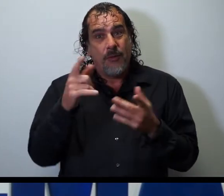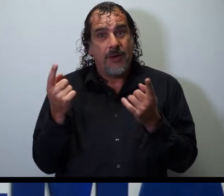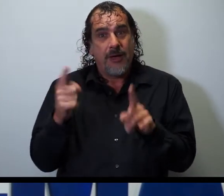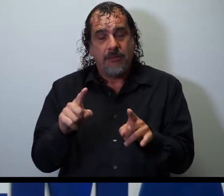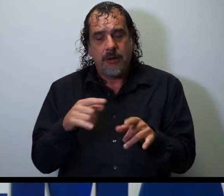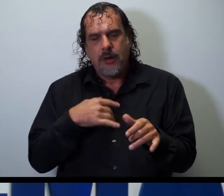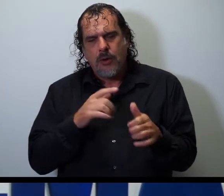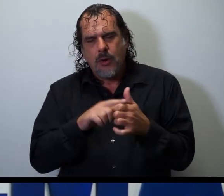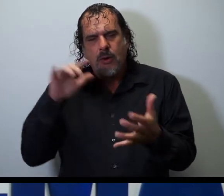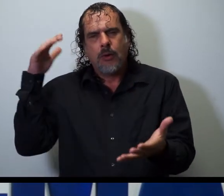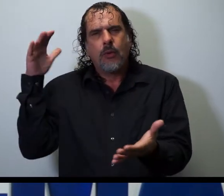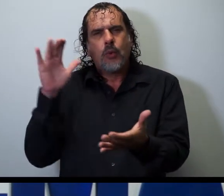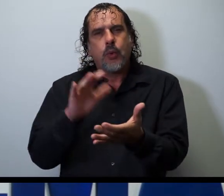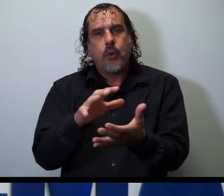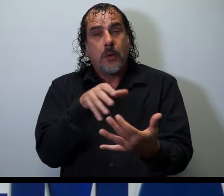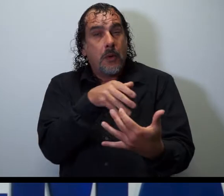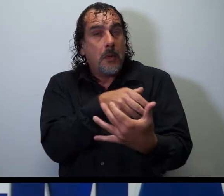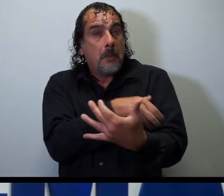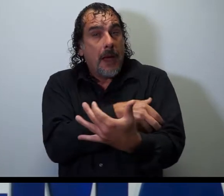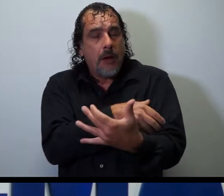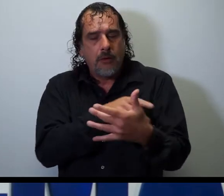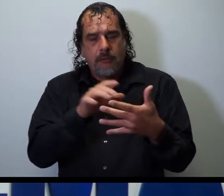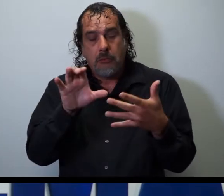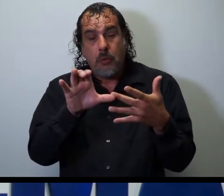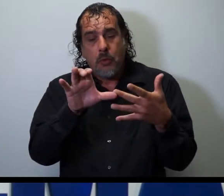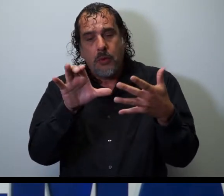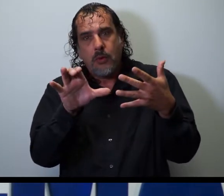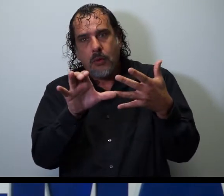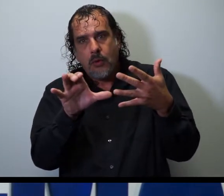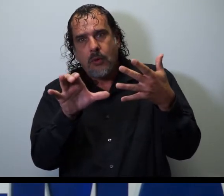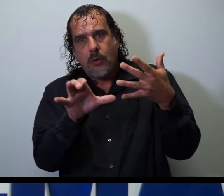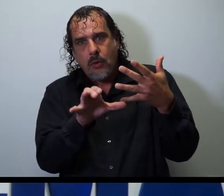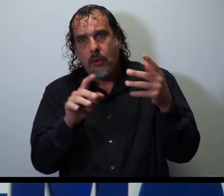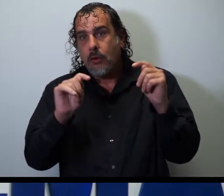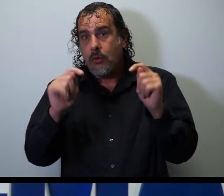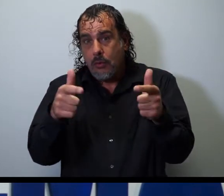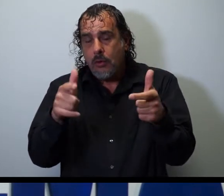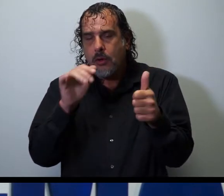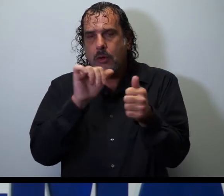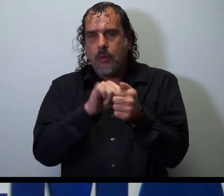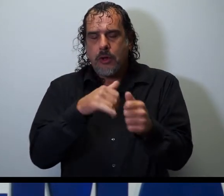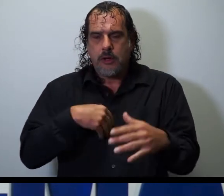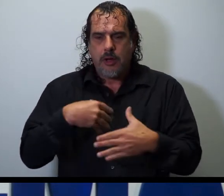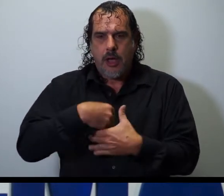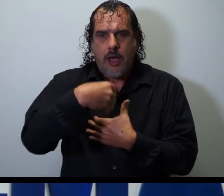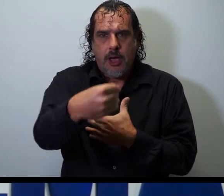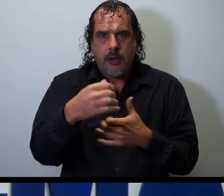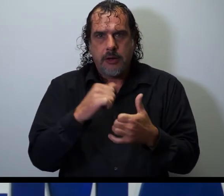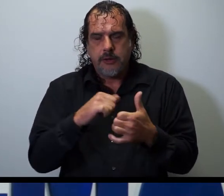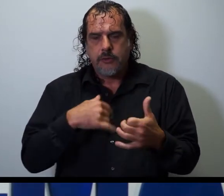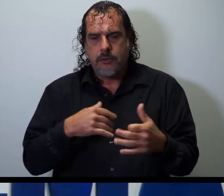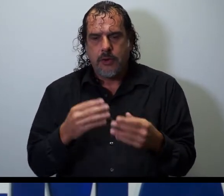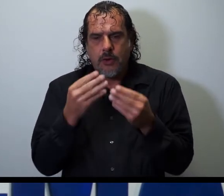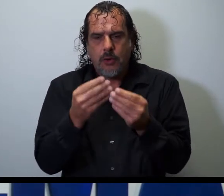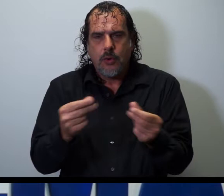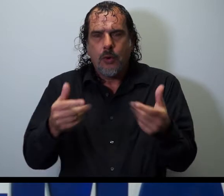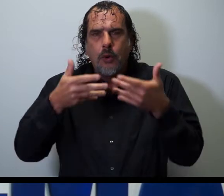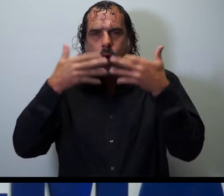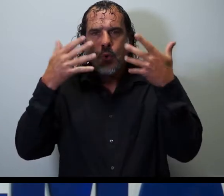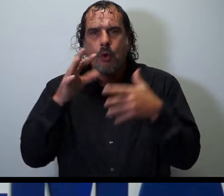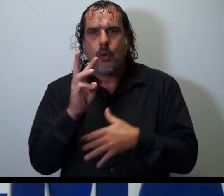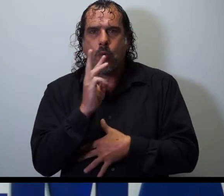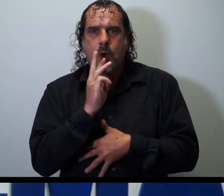to decrease in strength from a Category 3 fairly rapidly once it gets just off the coast, getting into